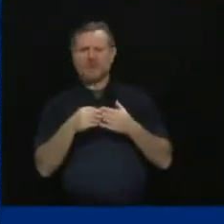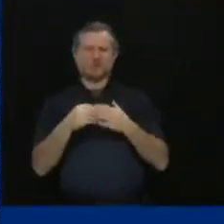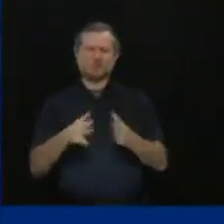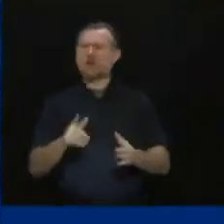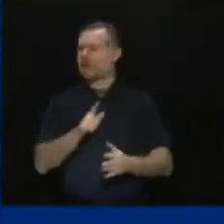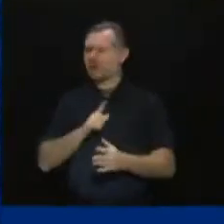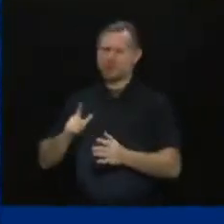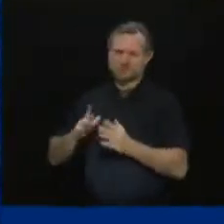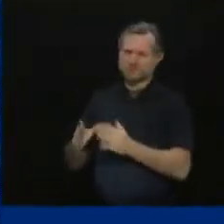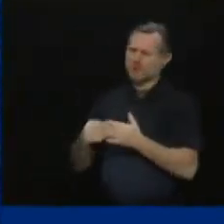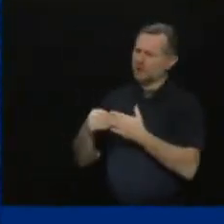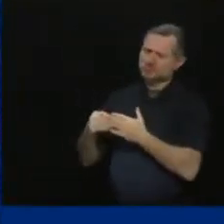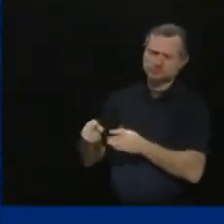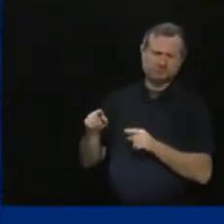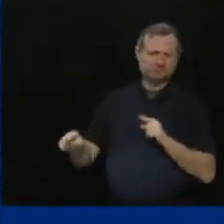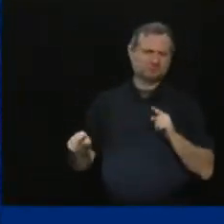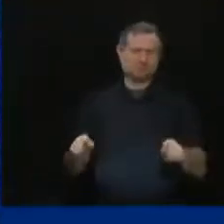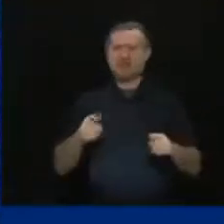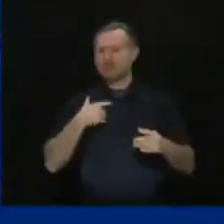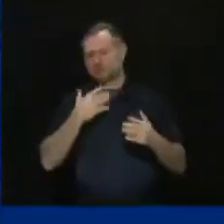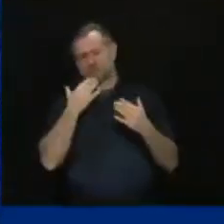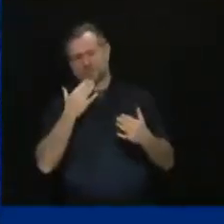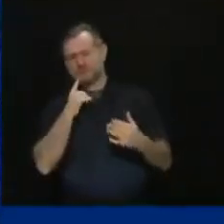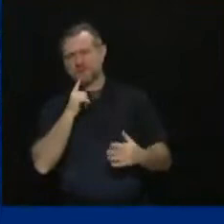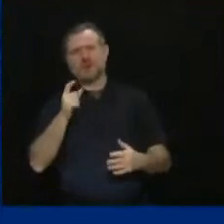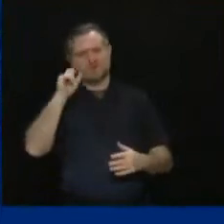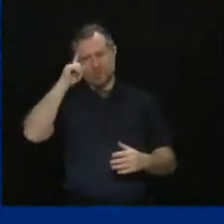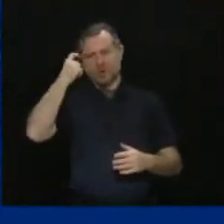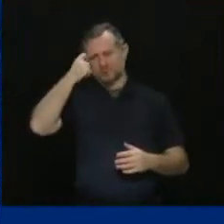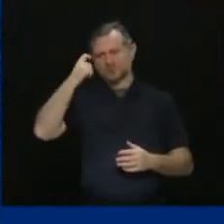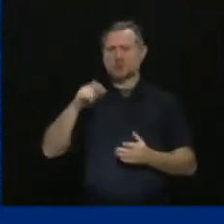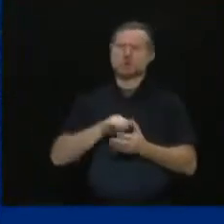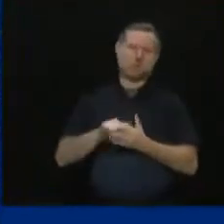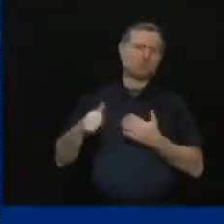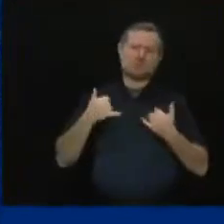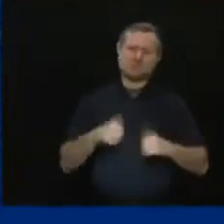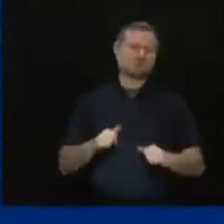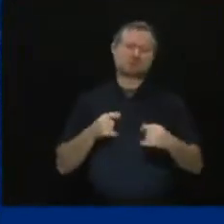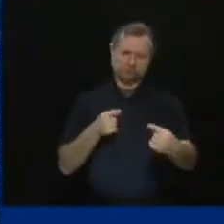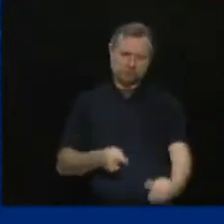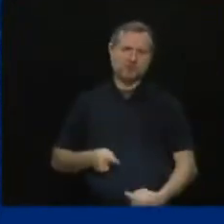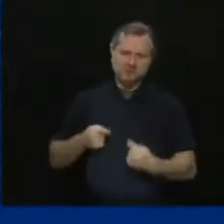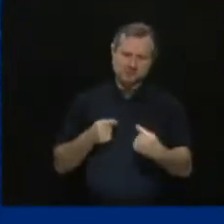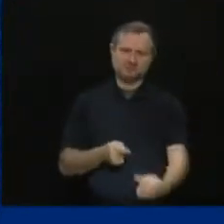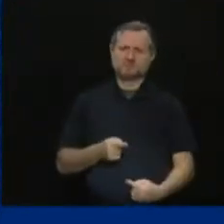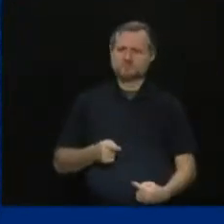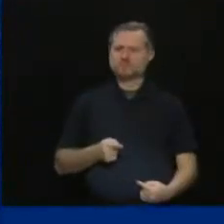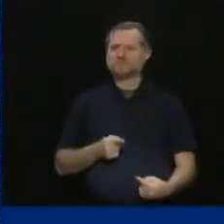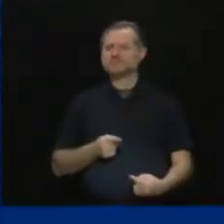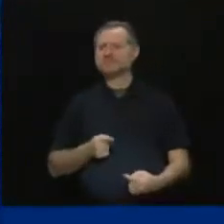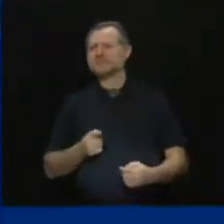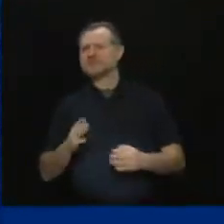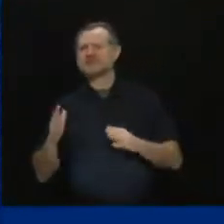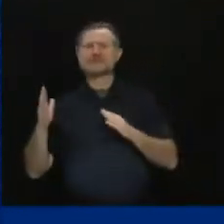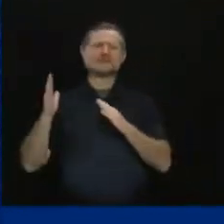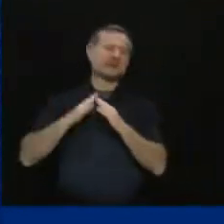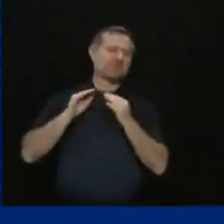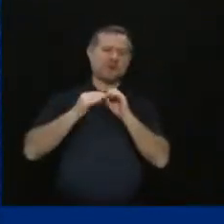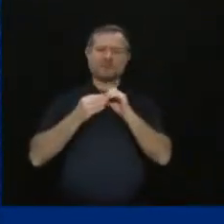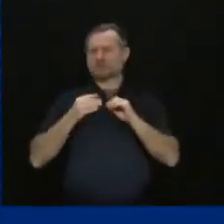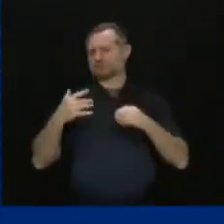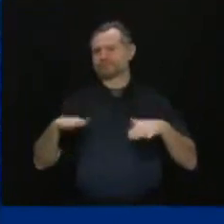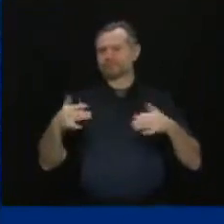I'm from a place called the Bronx, New York, and we still suffer from some of the highest rates of